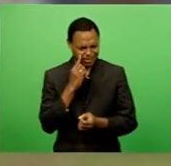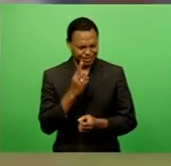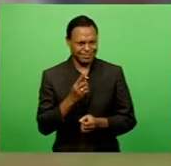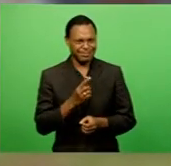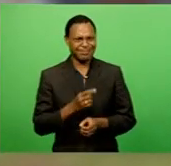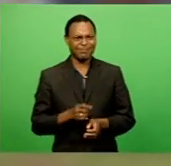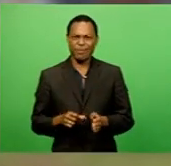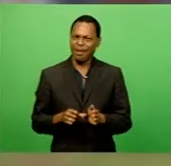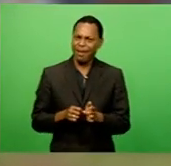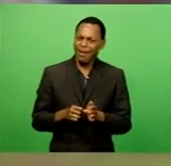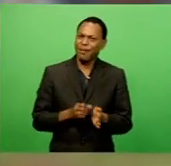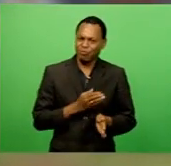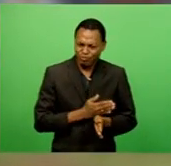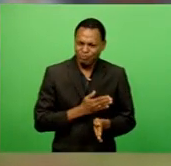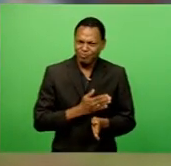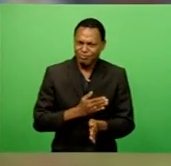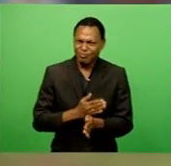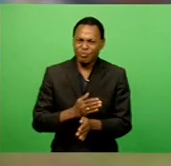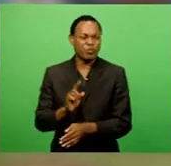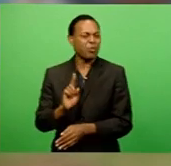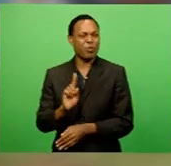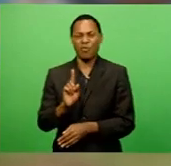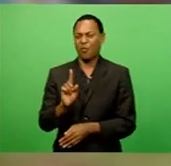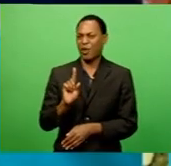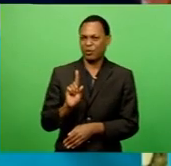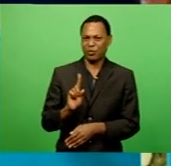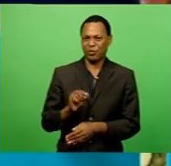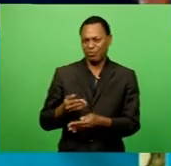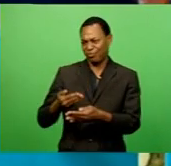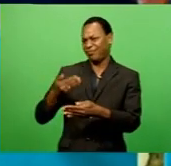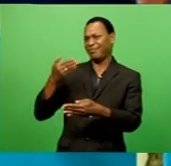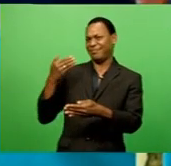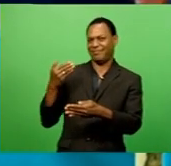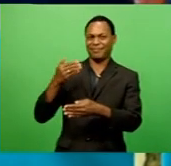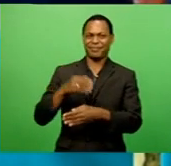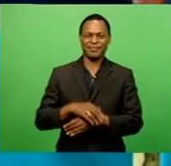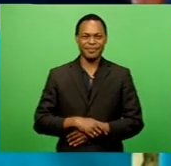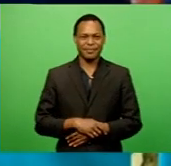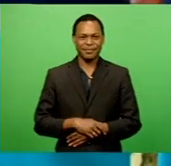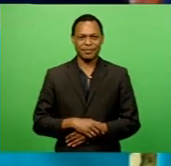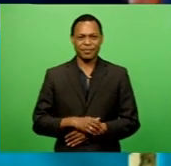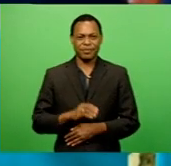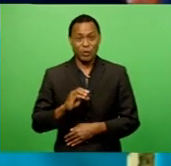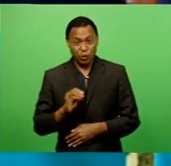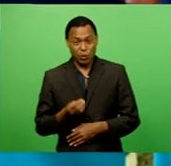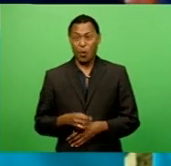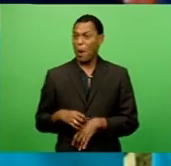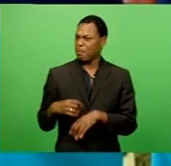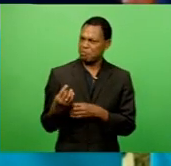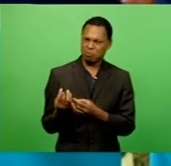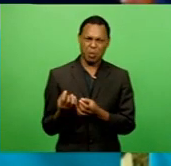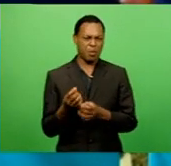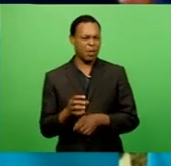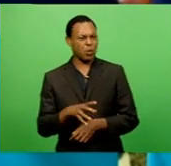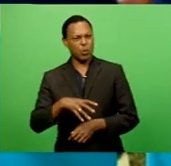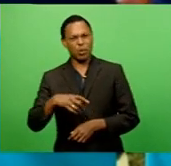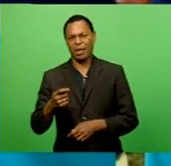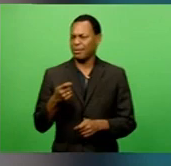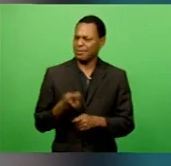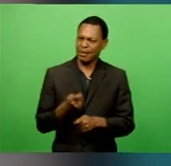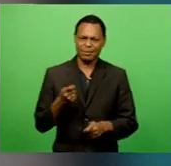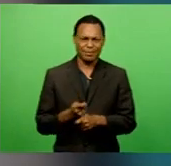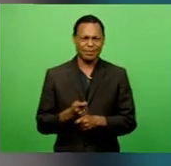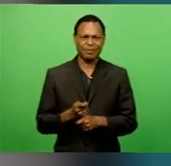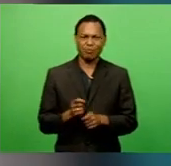work towards what I've done over the years. Her readiness to take on tasks, no matter how small or how big,